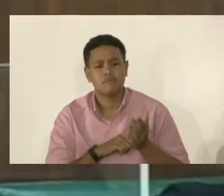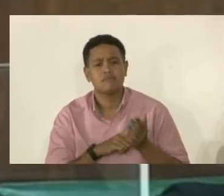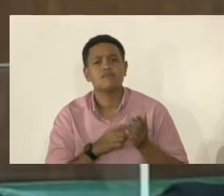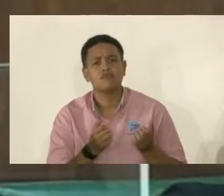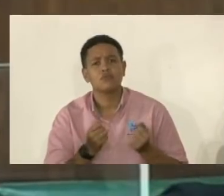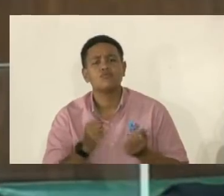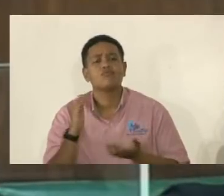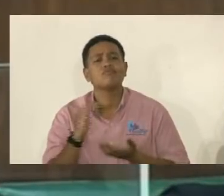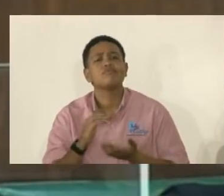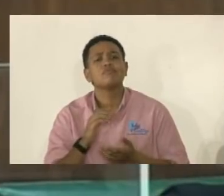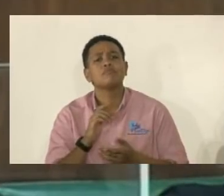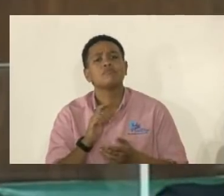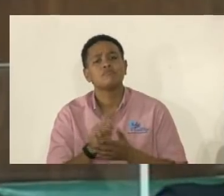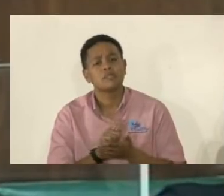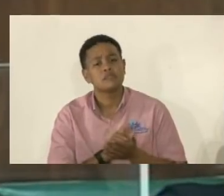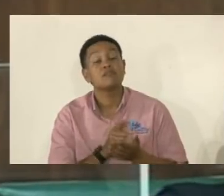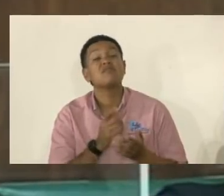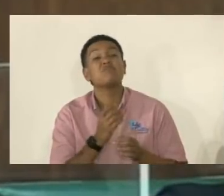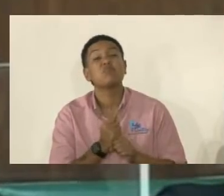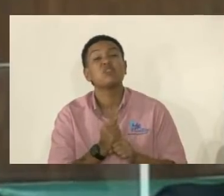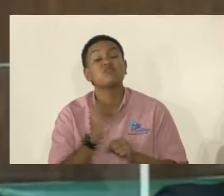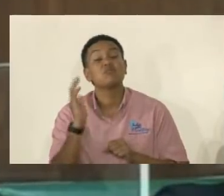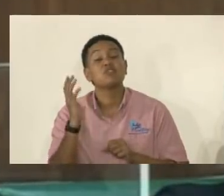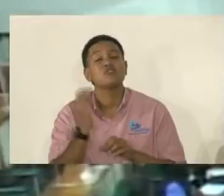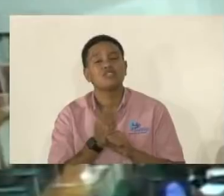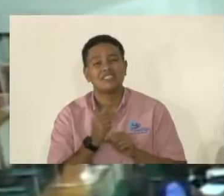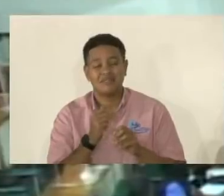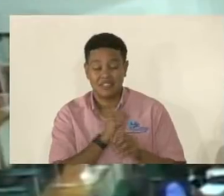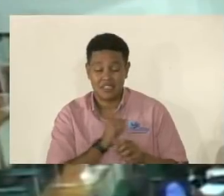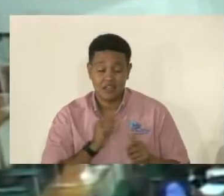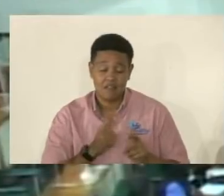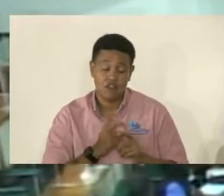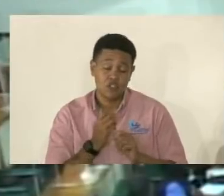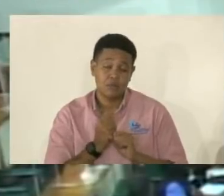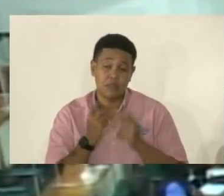obtained. Public business. Minister Hill.